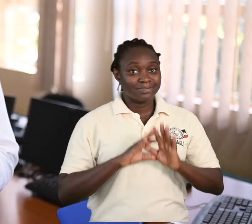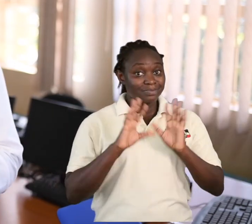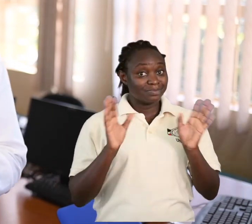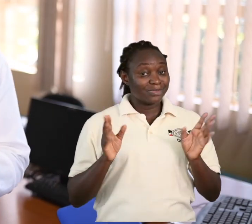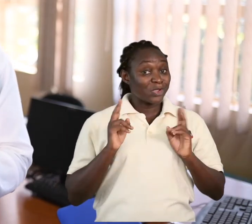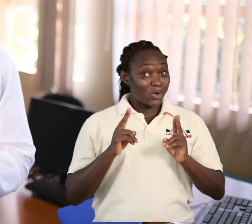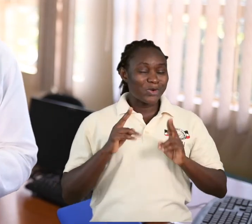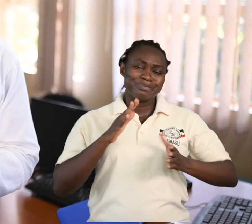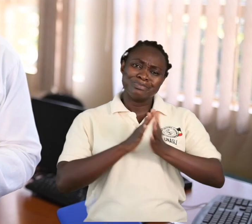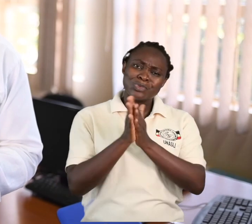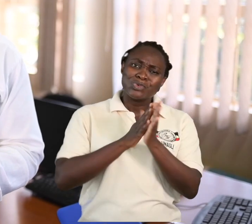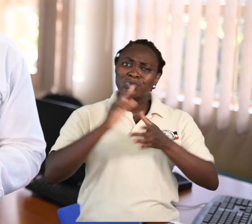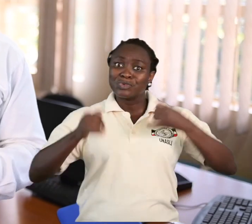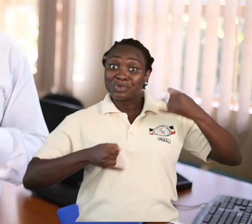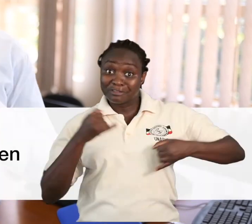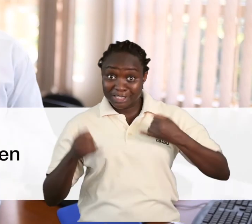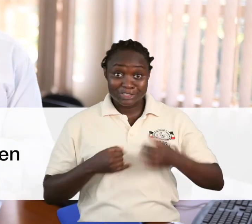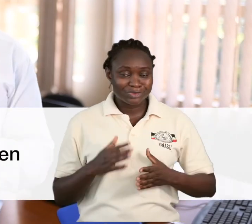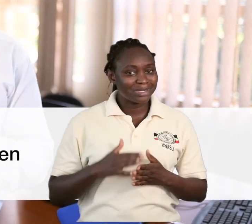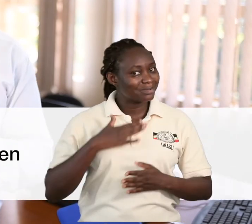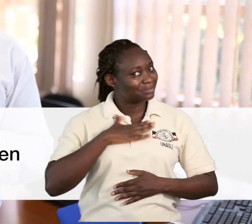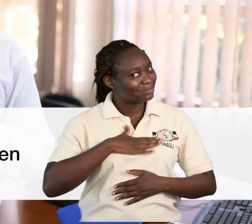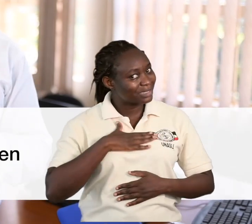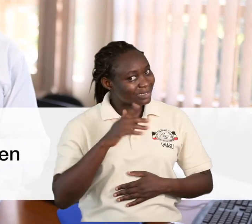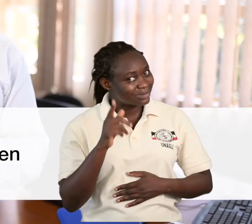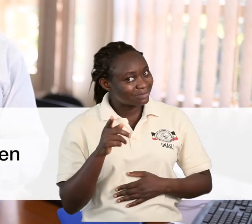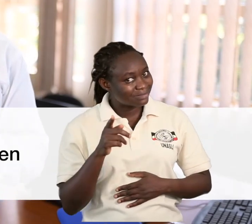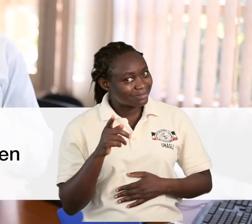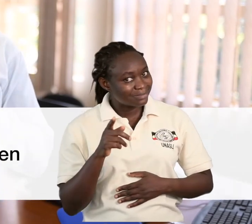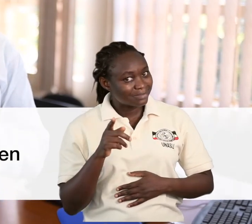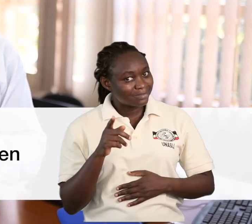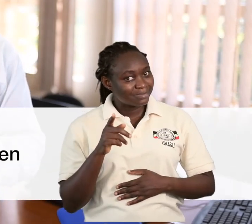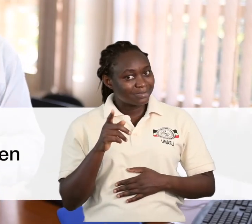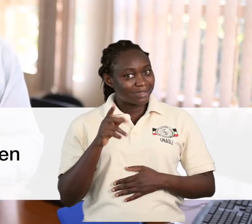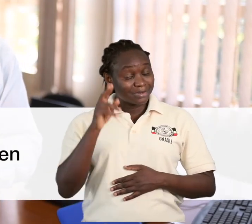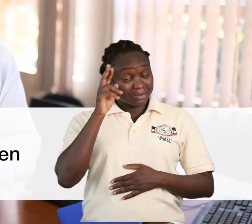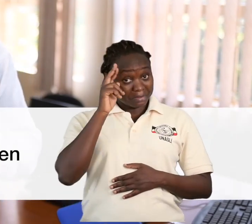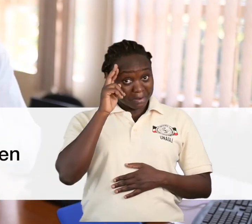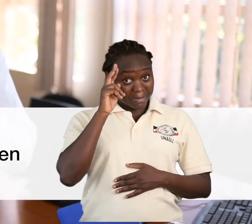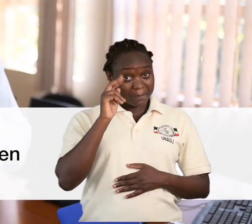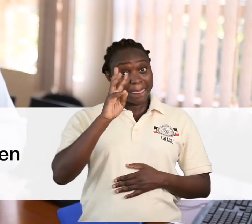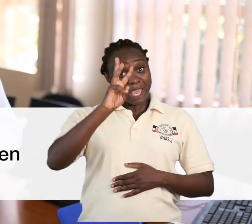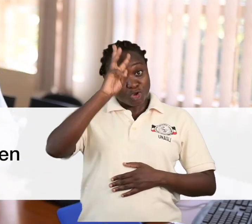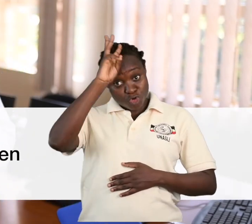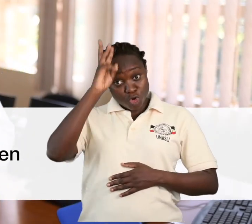you have enjoyed your lesson, but please note, we said that Roman